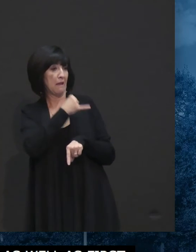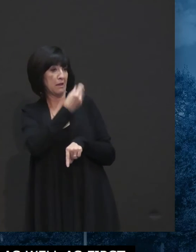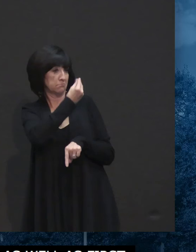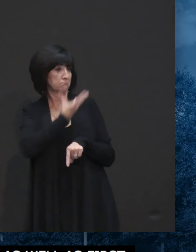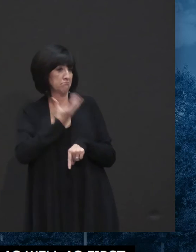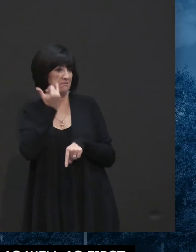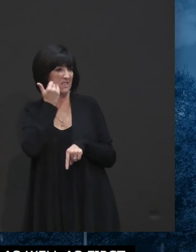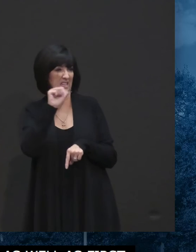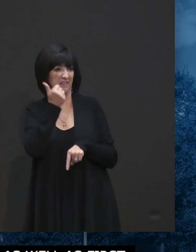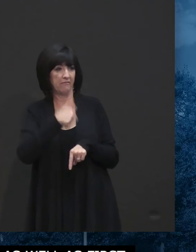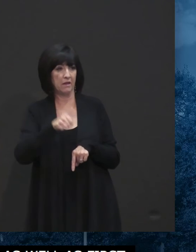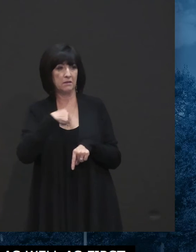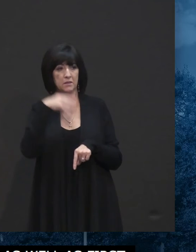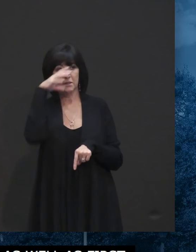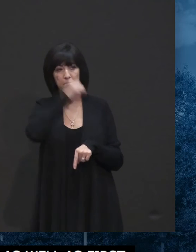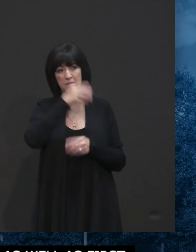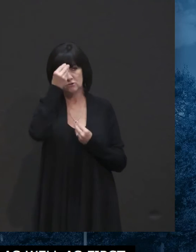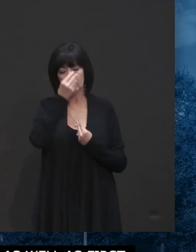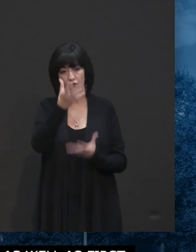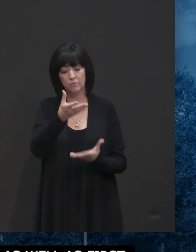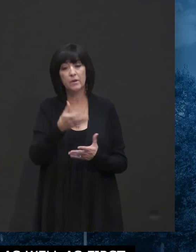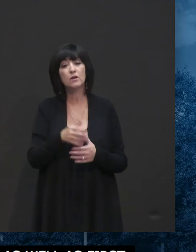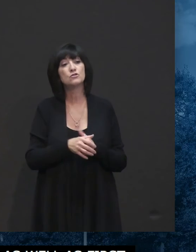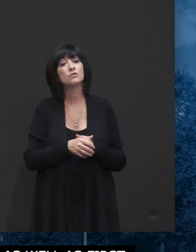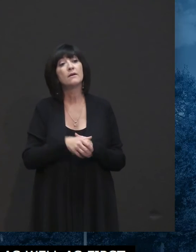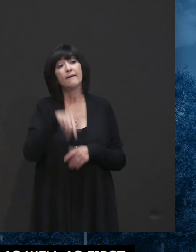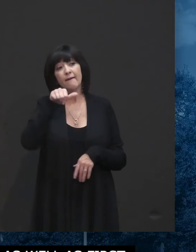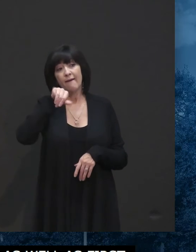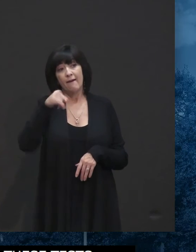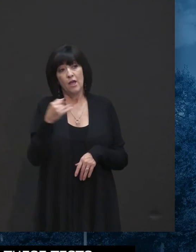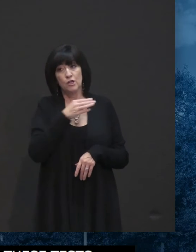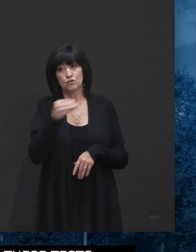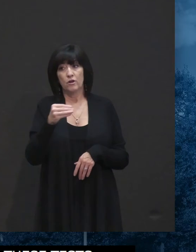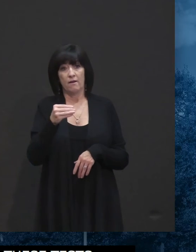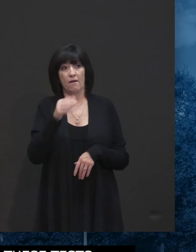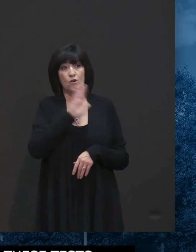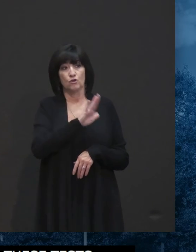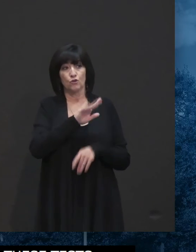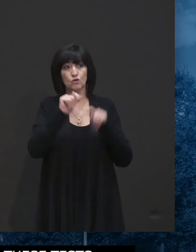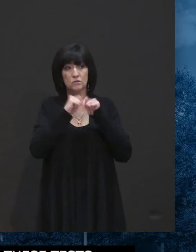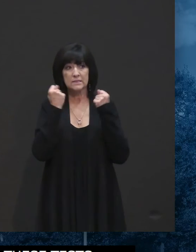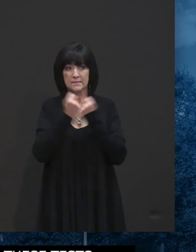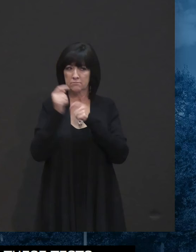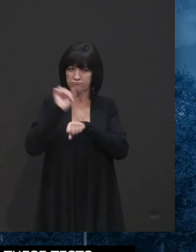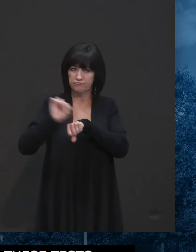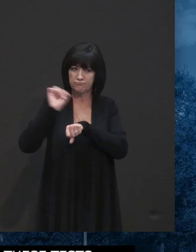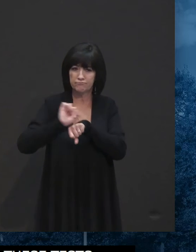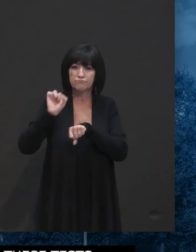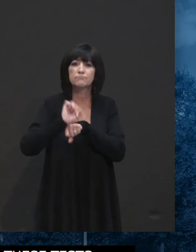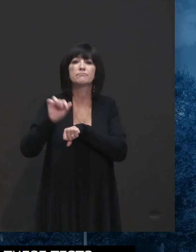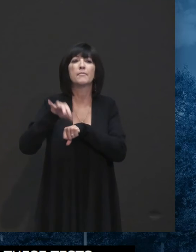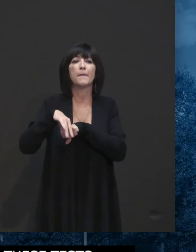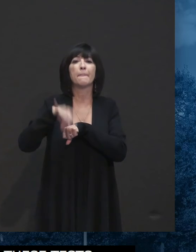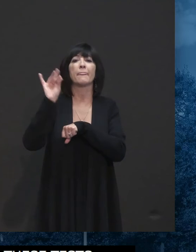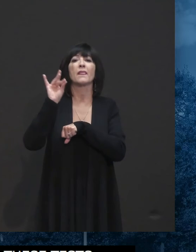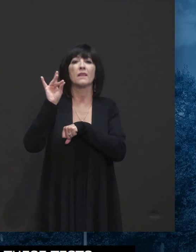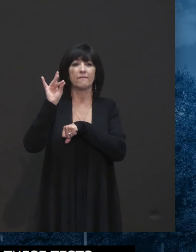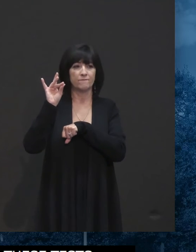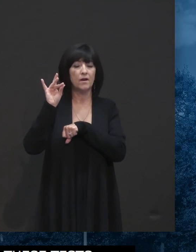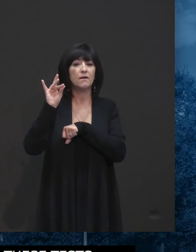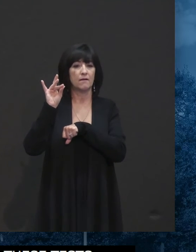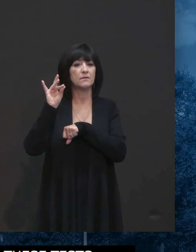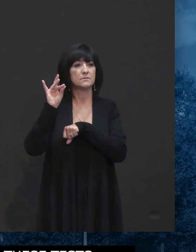AJ and the broader team have, I think, worked really hard in finding a